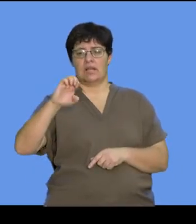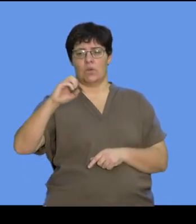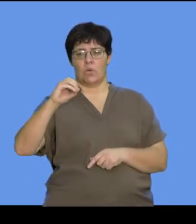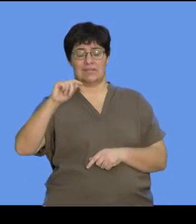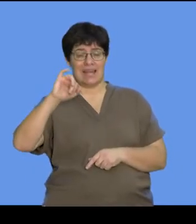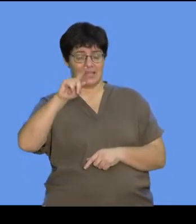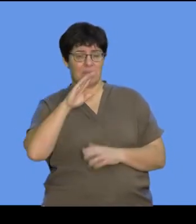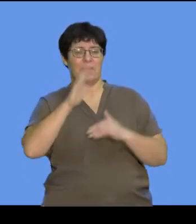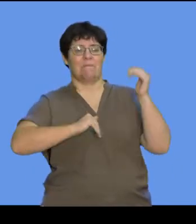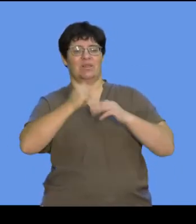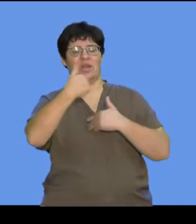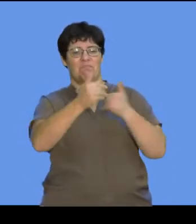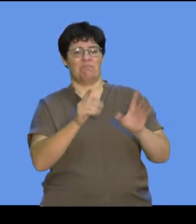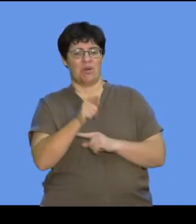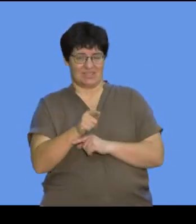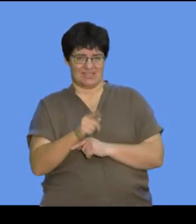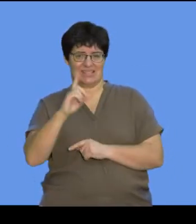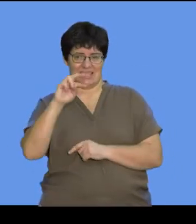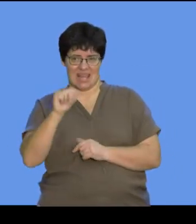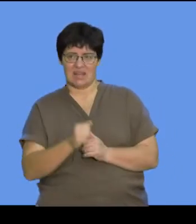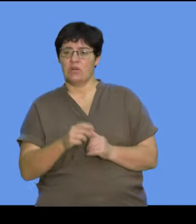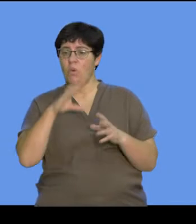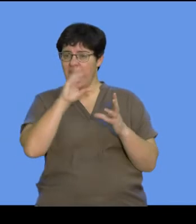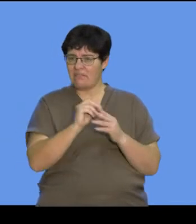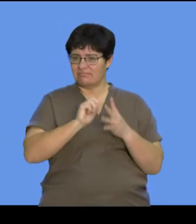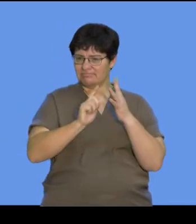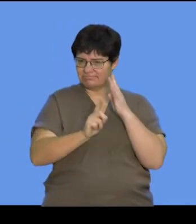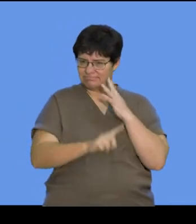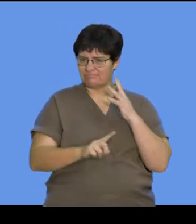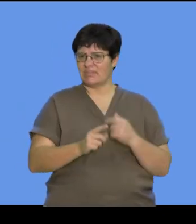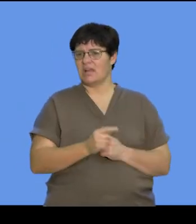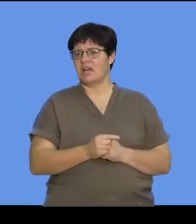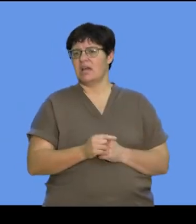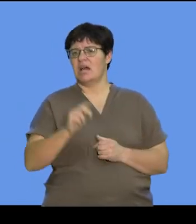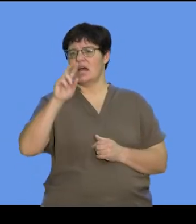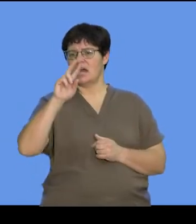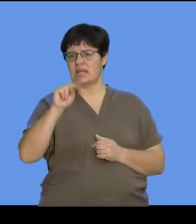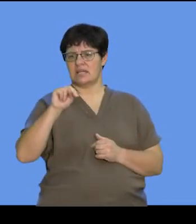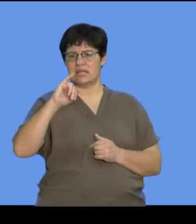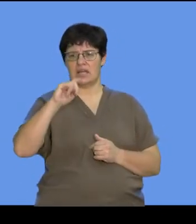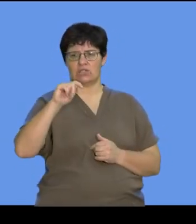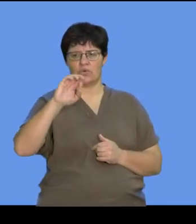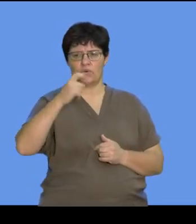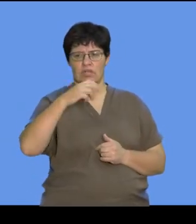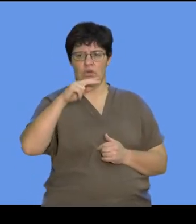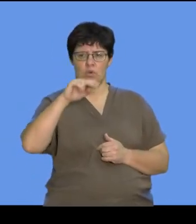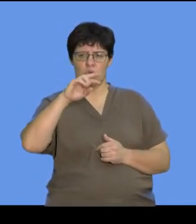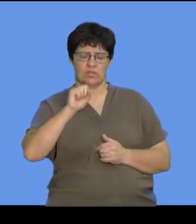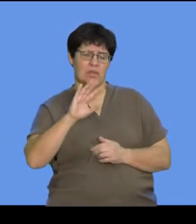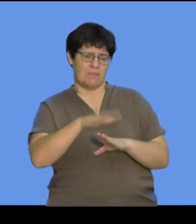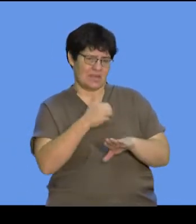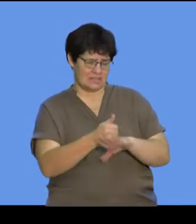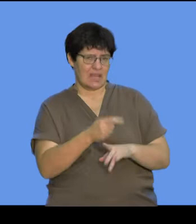we know that these contain different nitrogenous bases. We're going to spend some time just looking at DNA and comparing that to